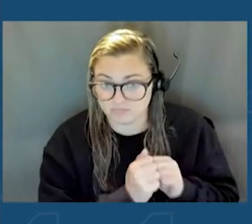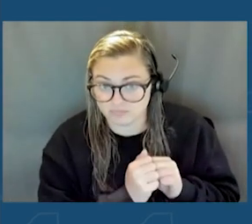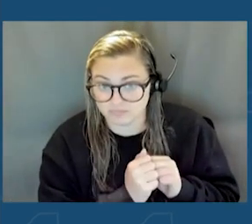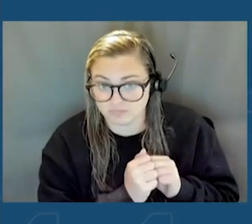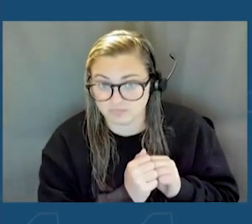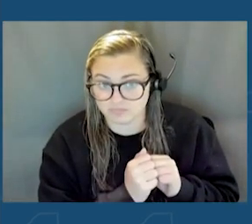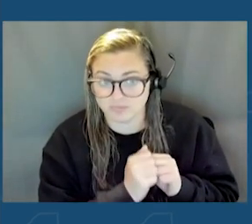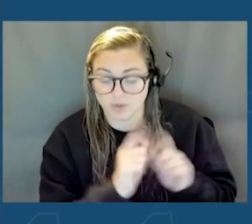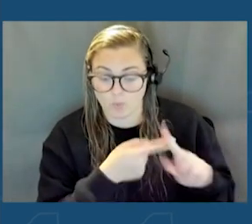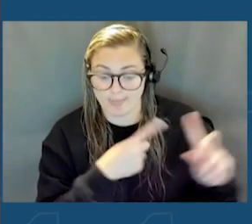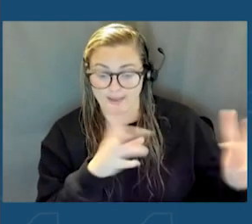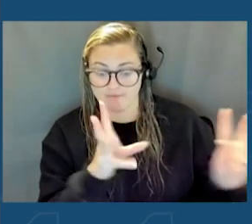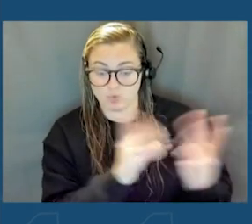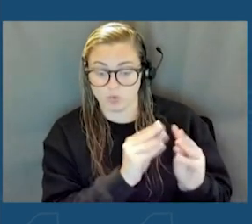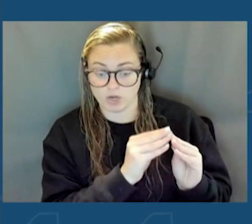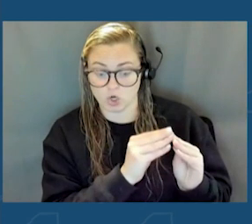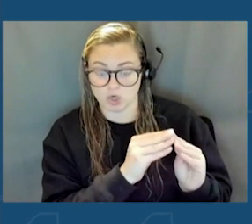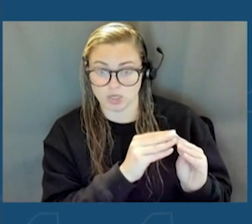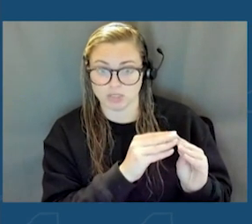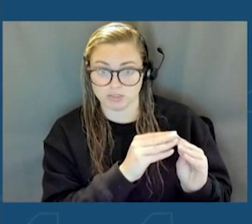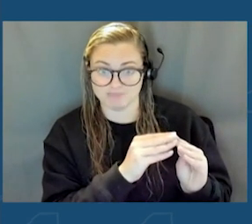during their hearings under oath,